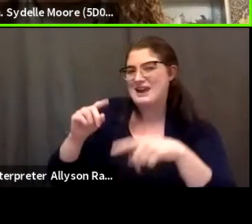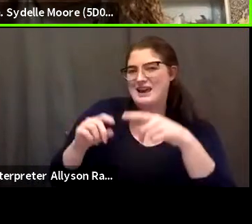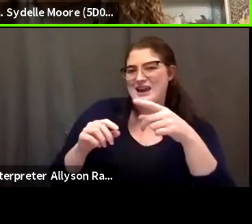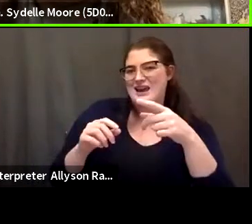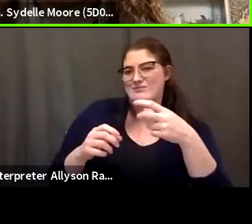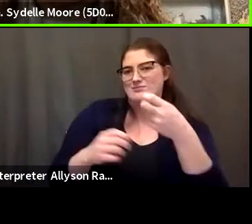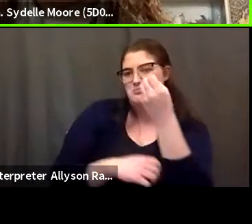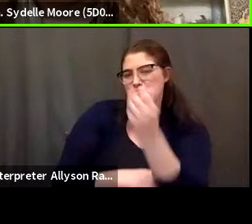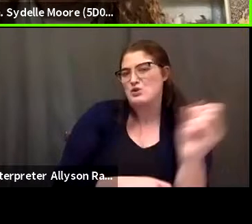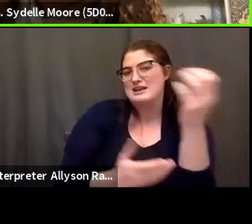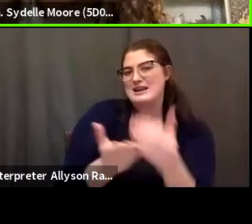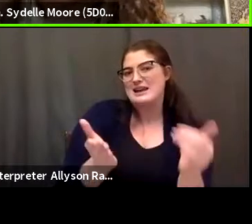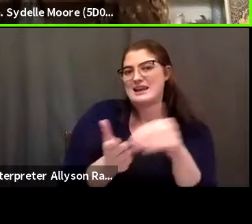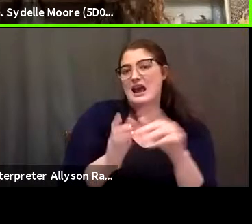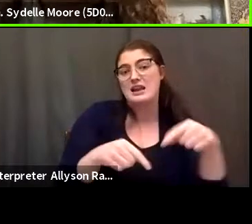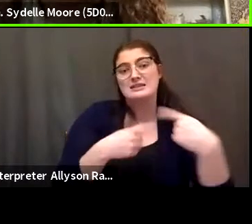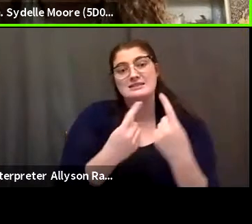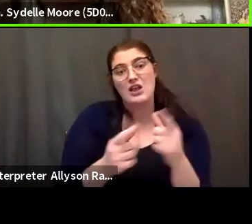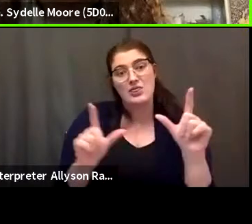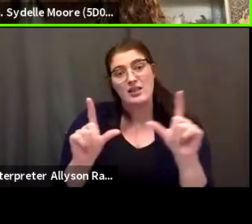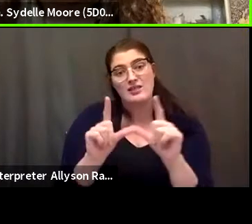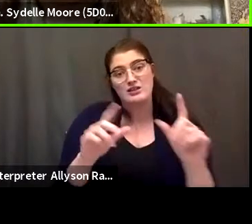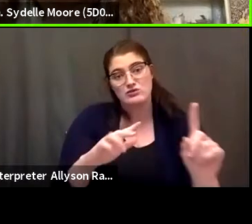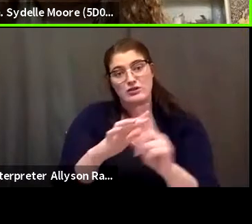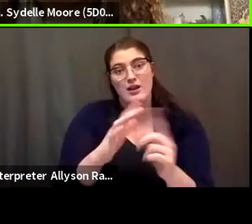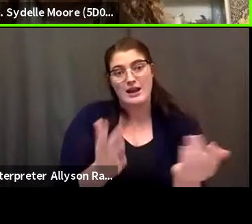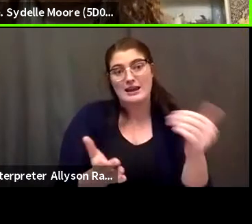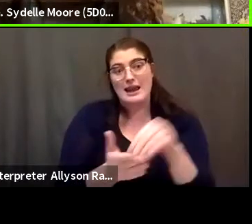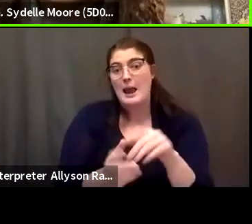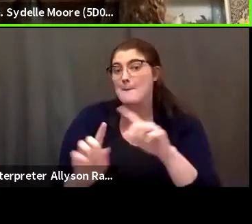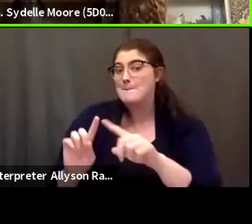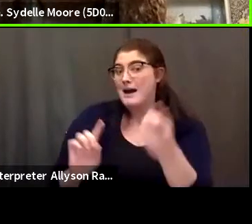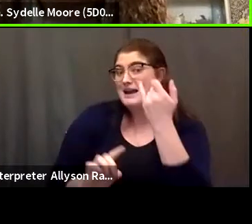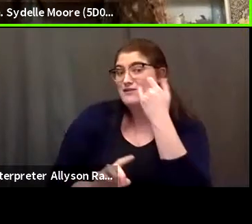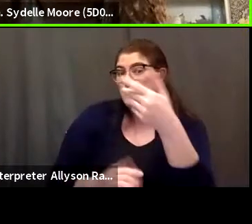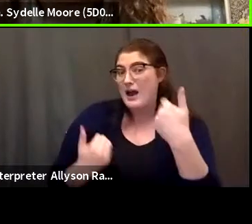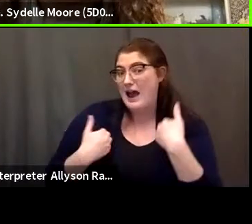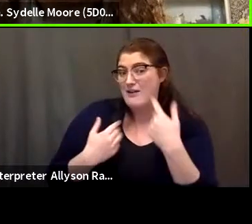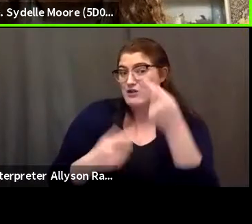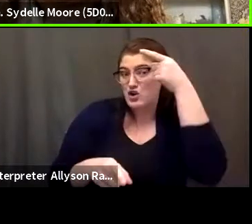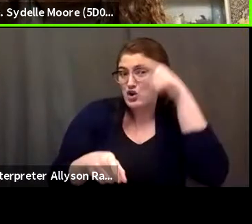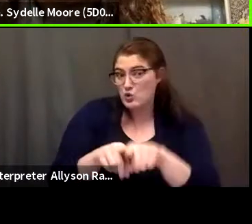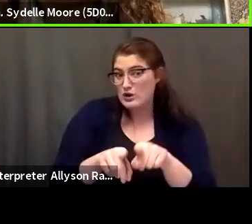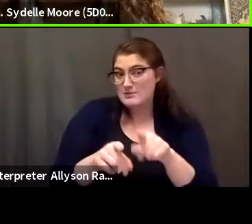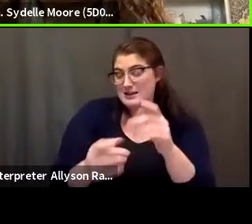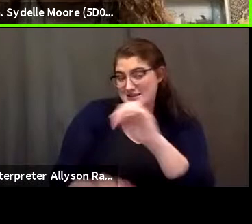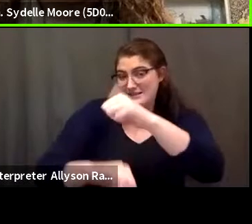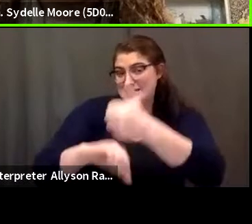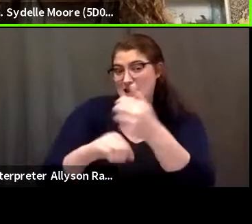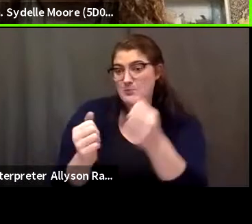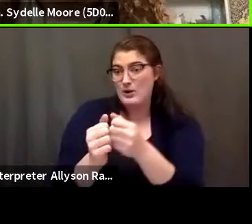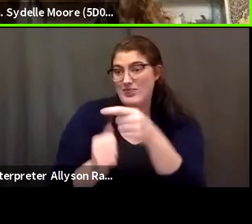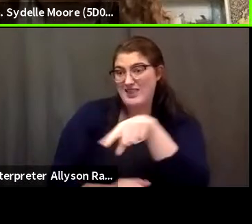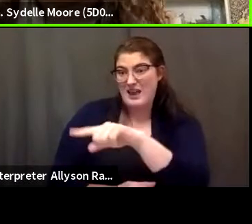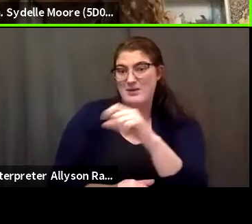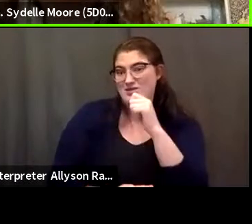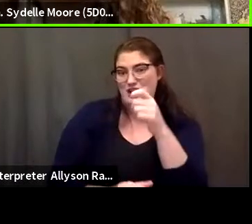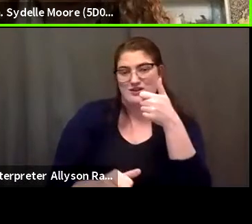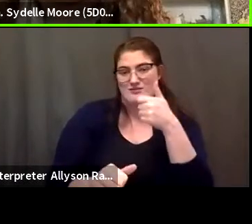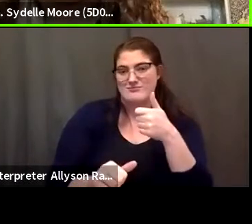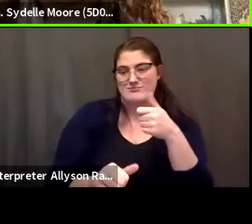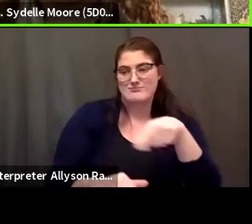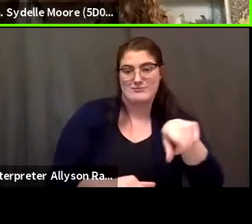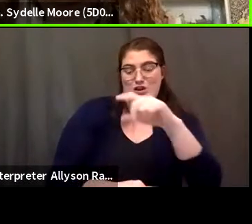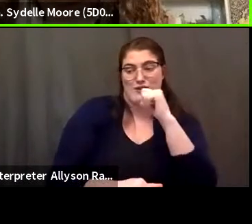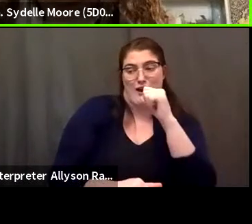back up again. But if you have an agreement in place with them and they're violating that agreement, depending on how